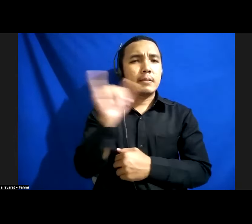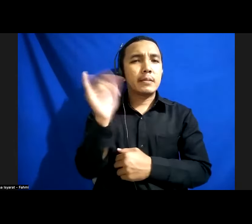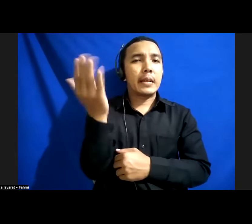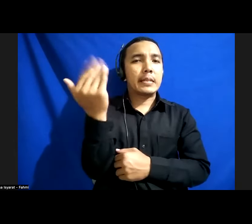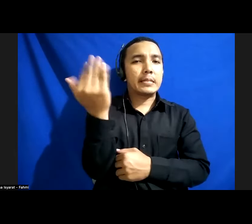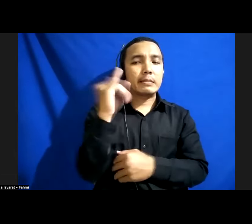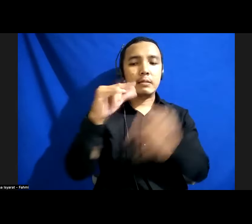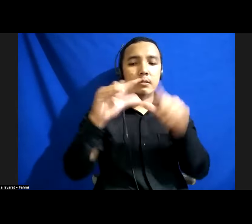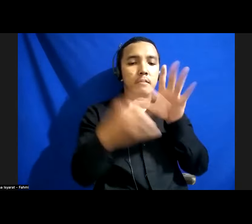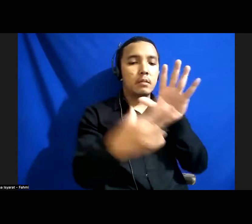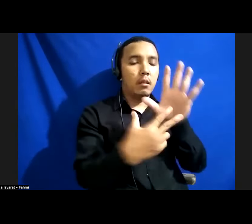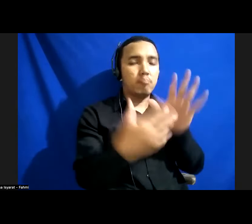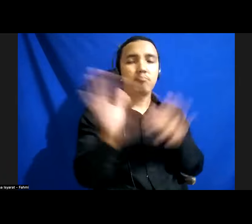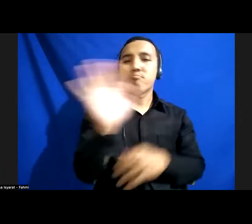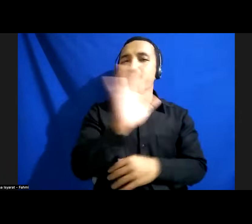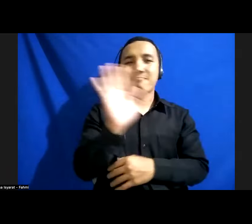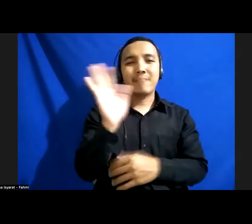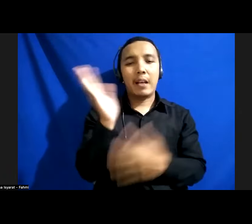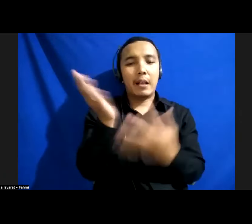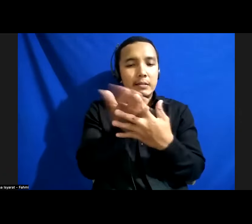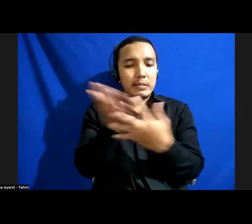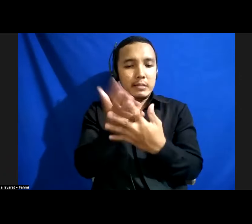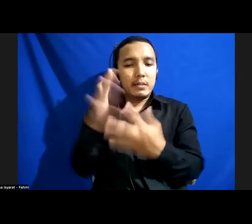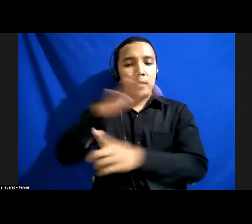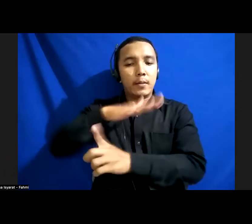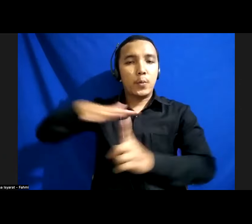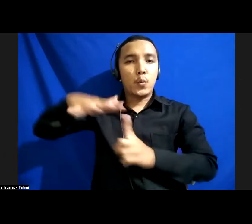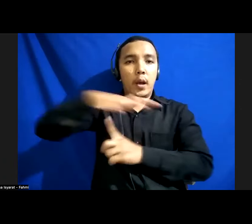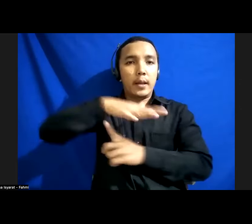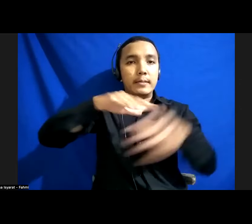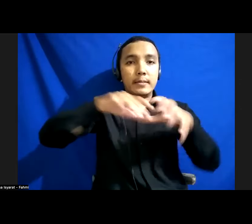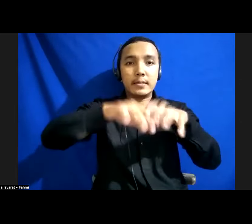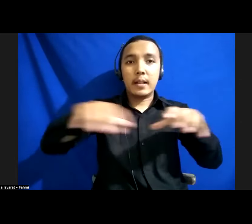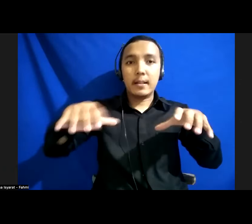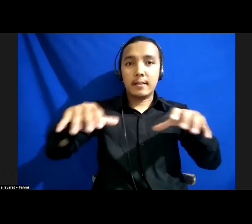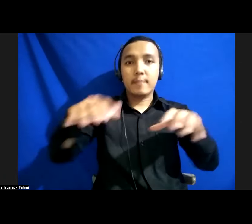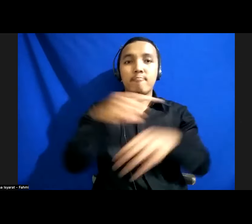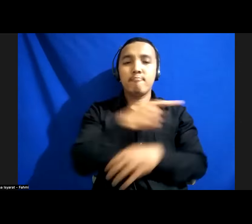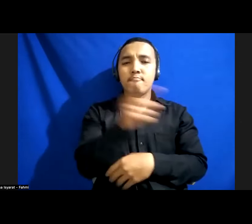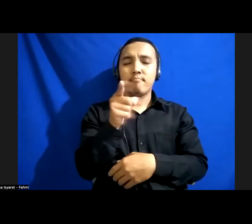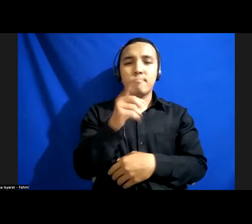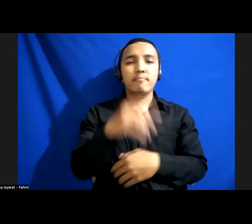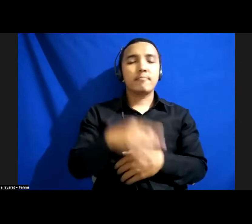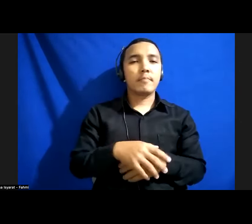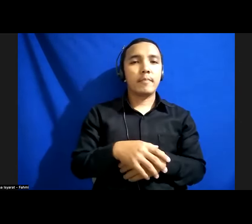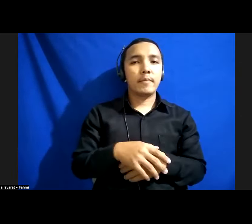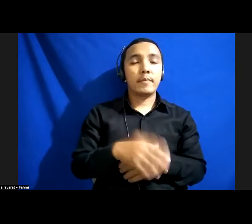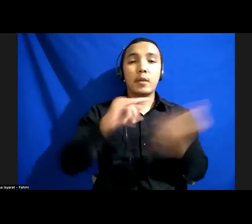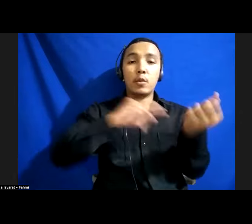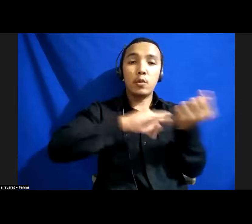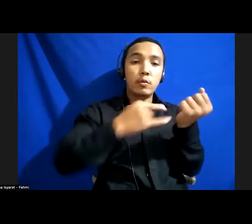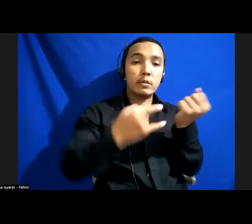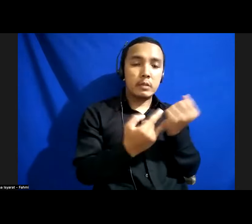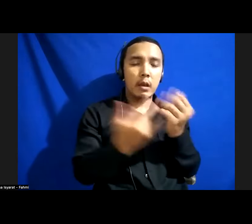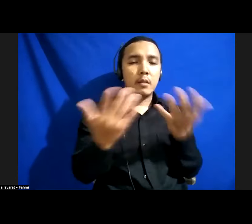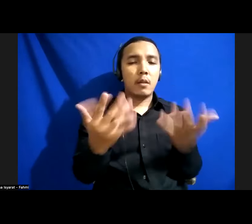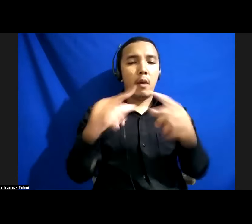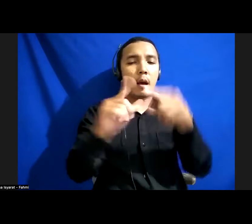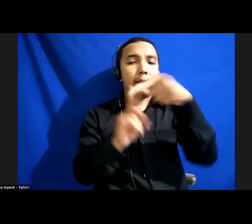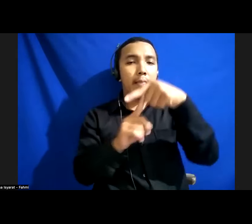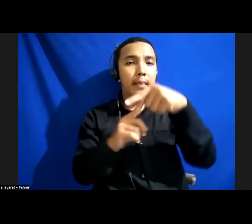is accessible, AT is often not used or thrown away by the user. And